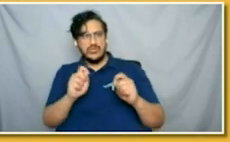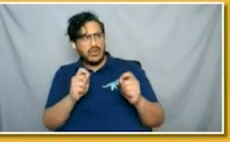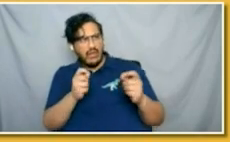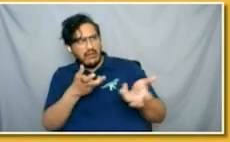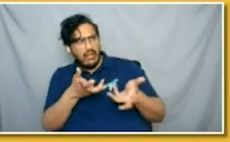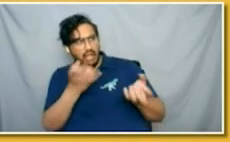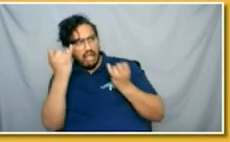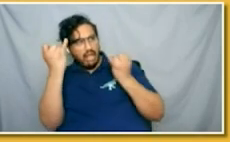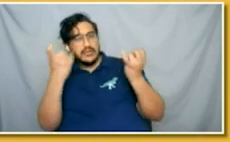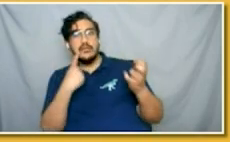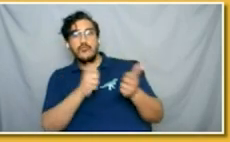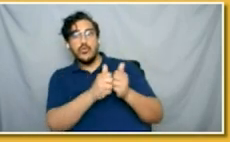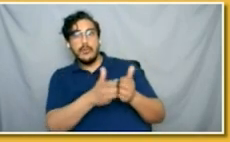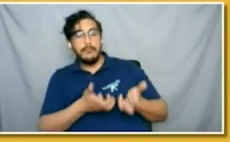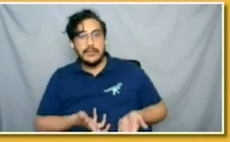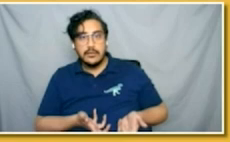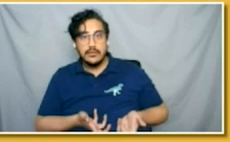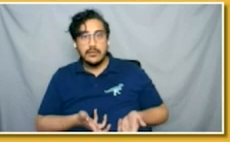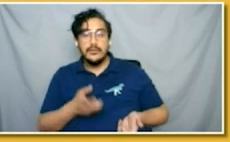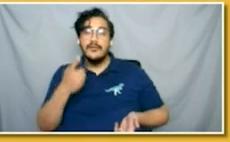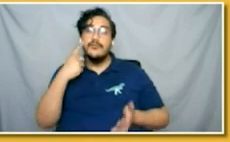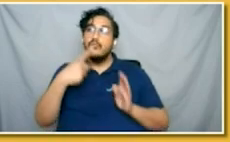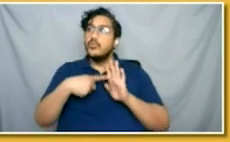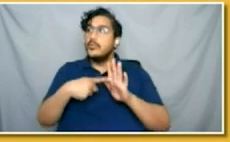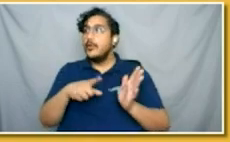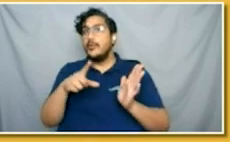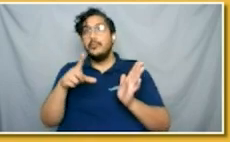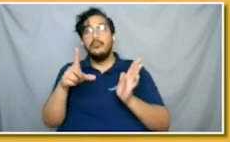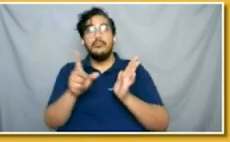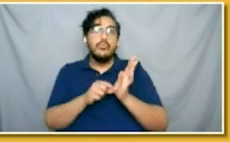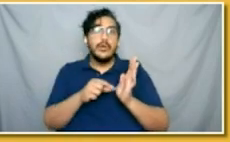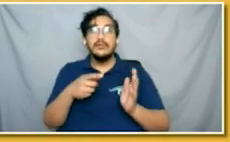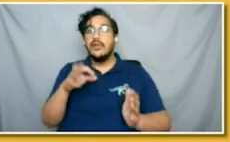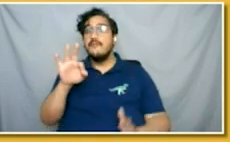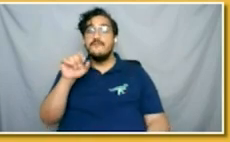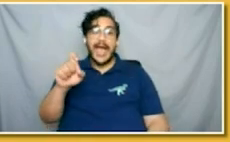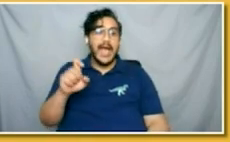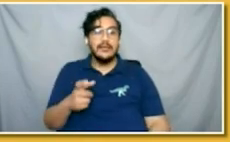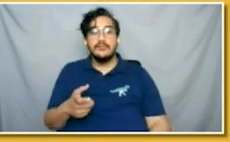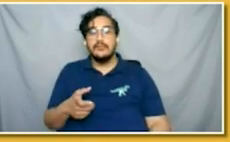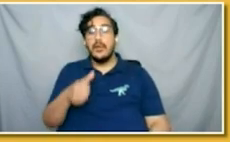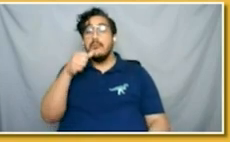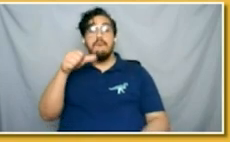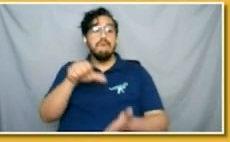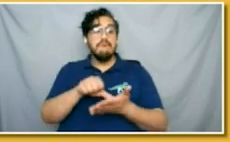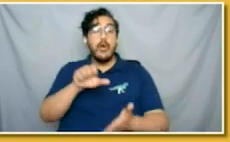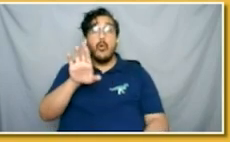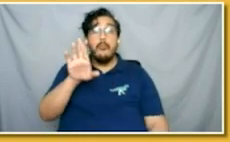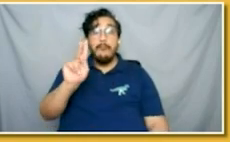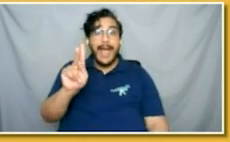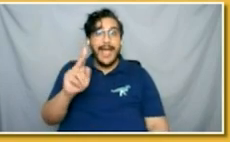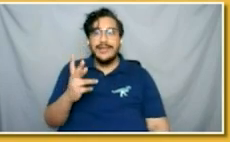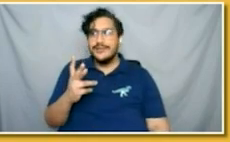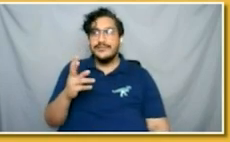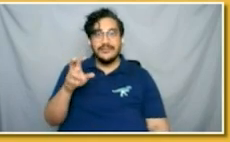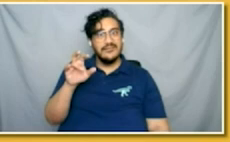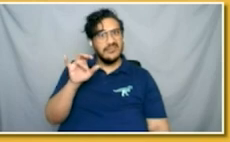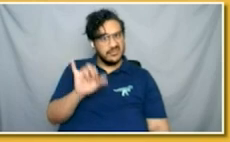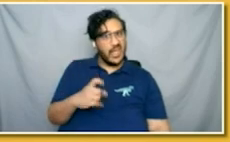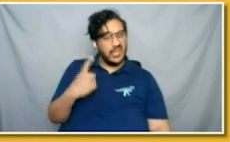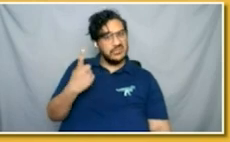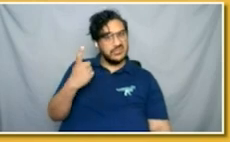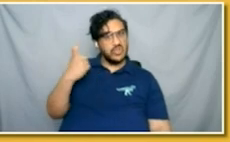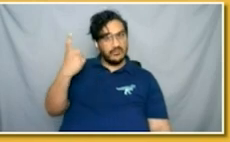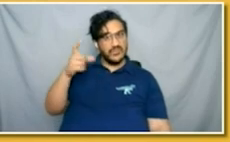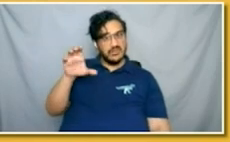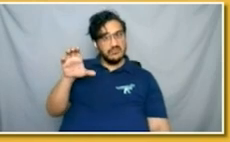print, fax, postal banking. That's another big one that should really be done in earnest. And there's, you know, the